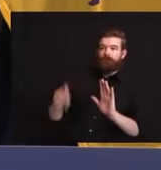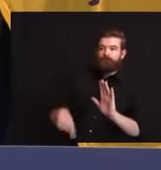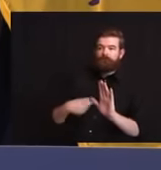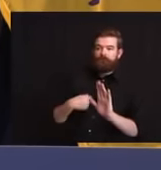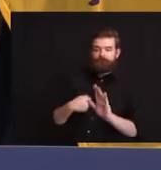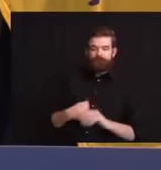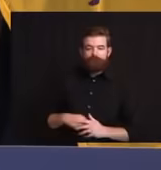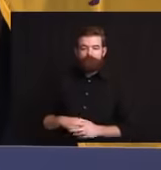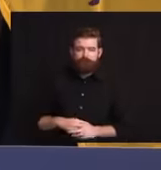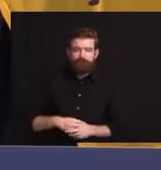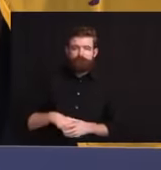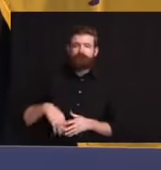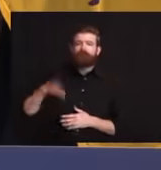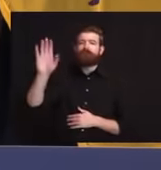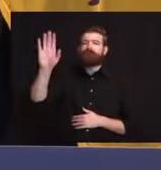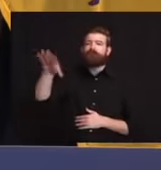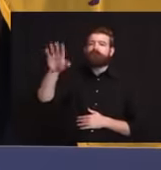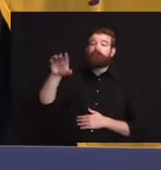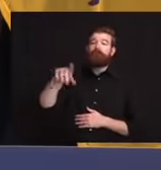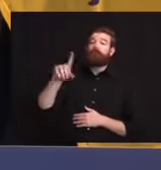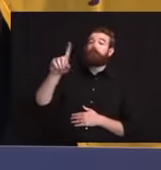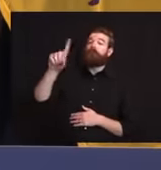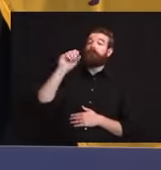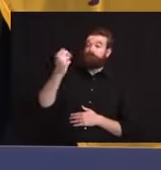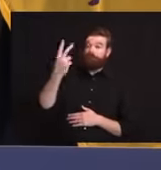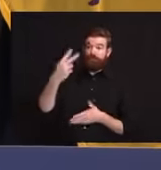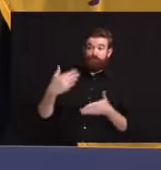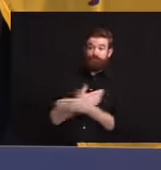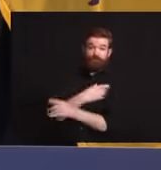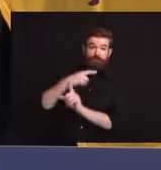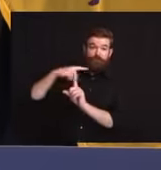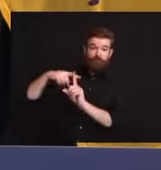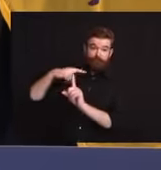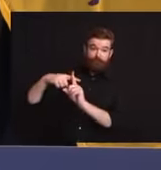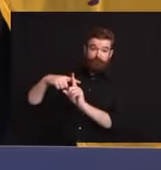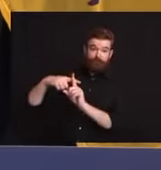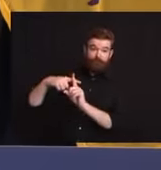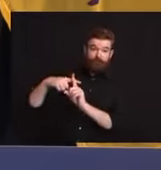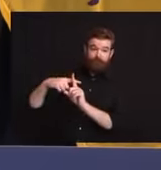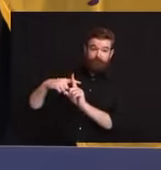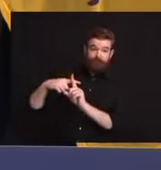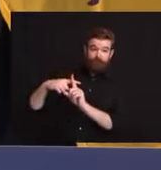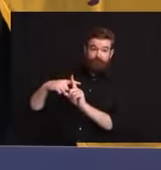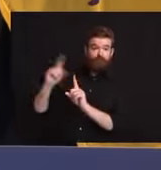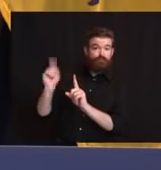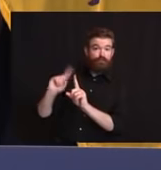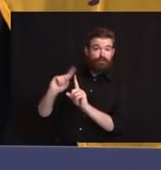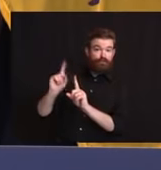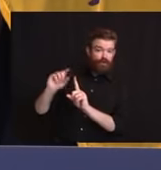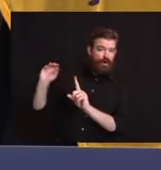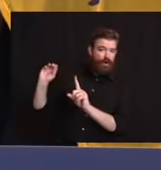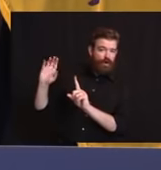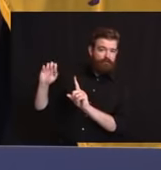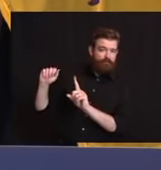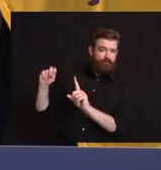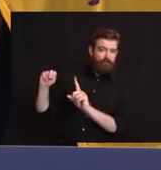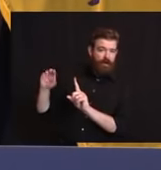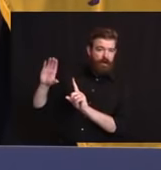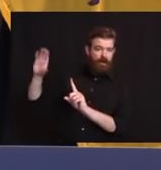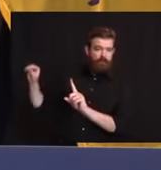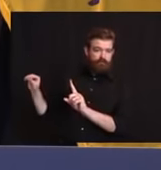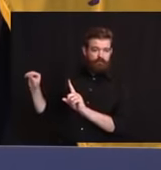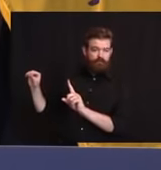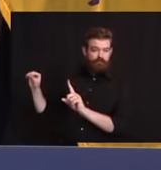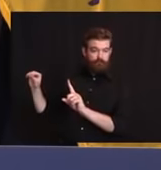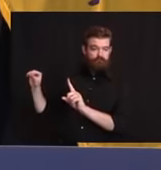112 new positive test results were reported on the COVID dashboard yesterday for Ocean County, the first time in weeks that any county has broken into